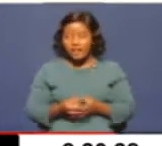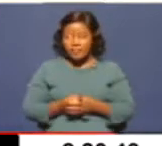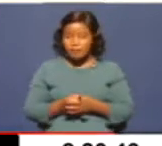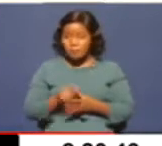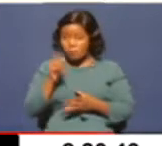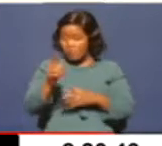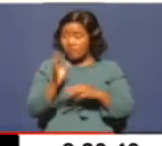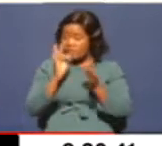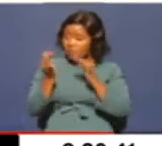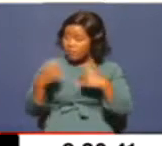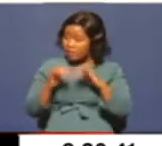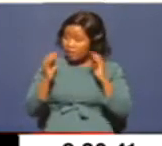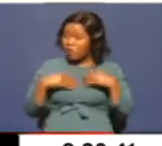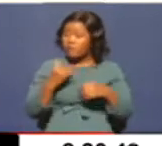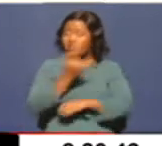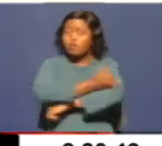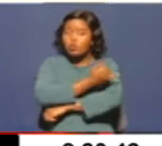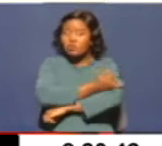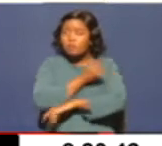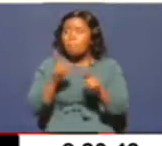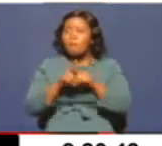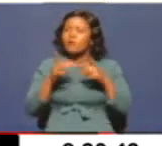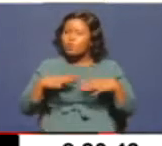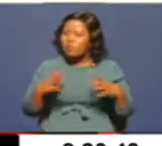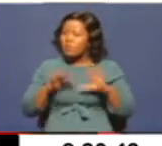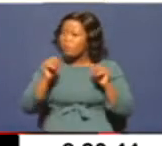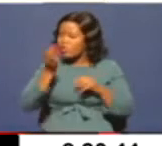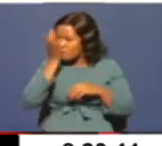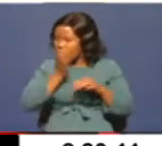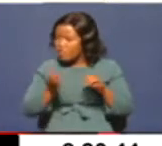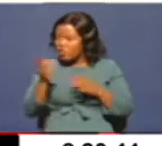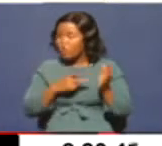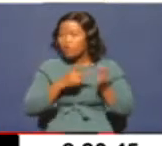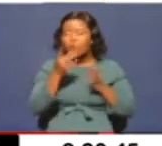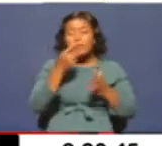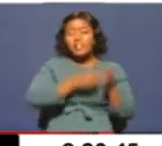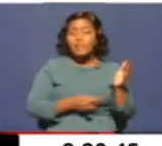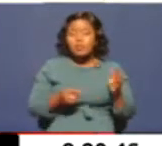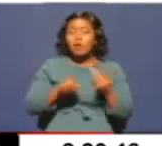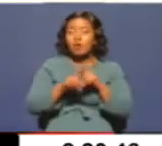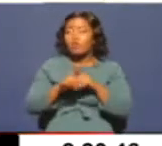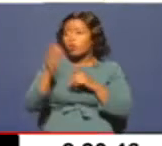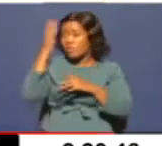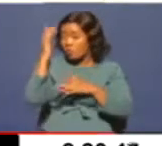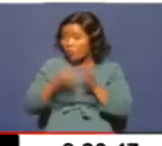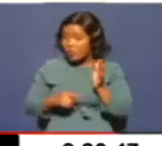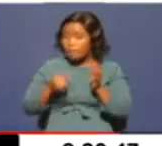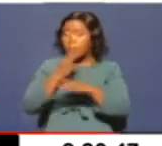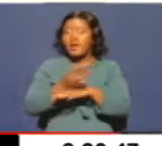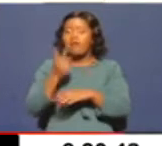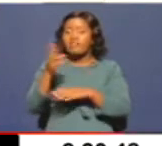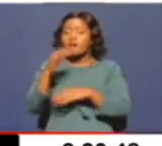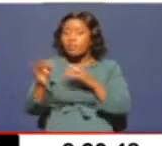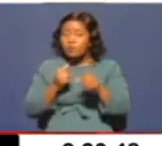institutionalized, where even the people that are evading that money count with it. They know that after every 2 years there will be a moratorium. After every